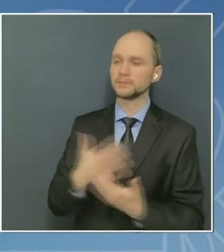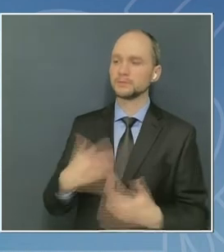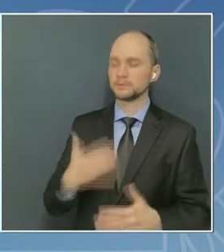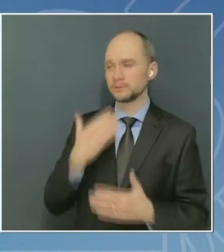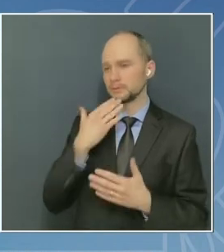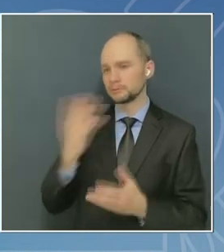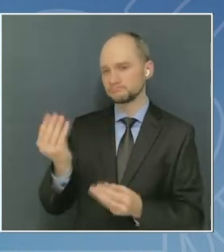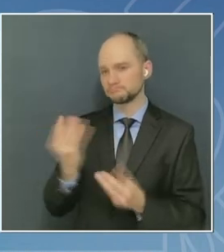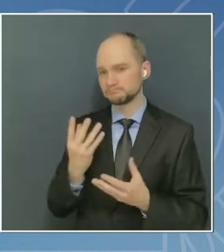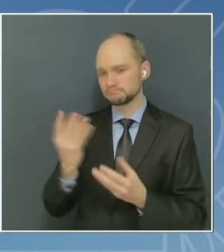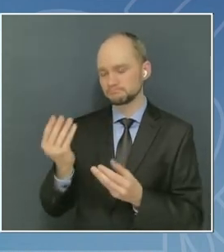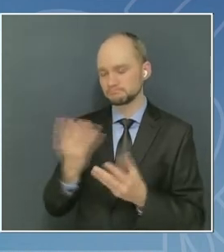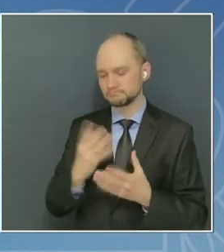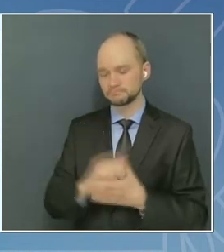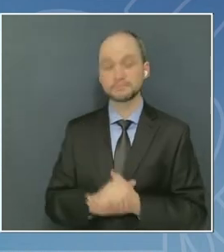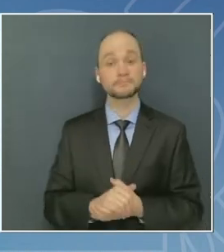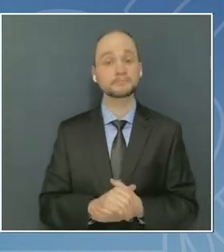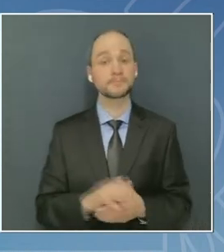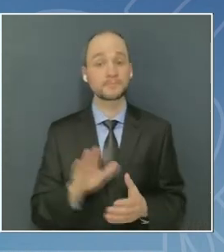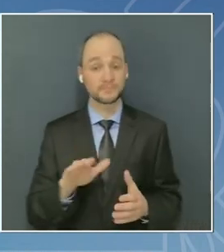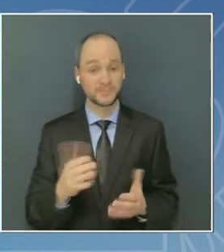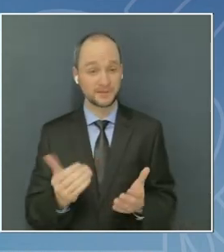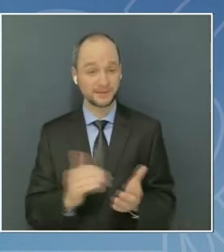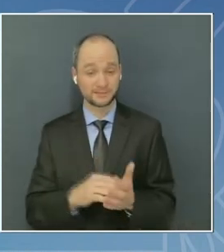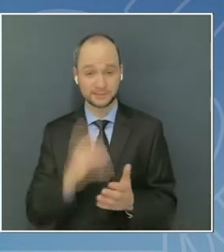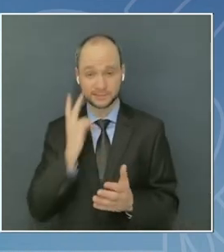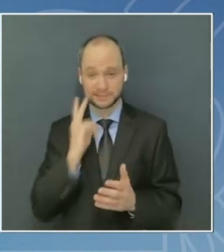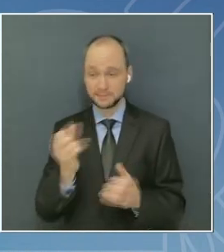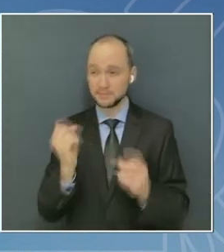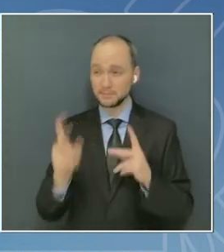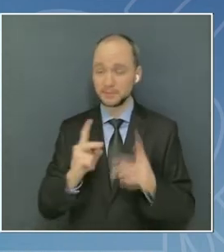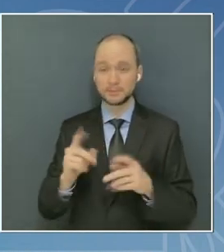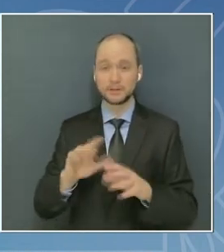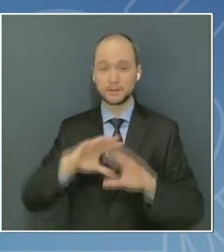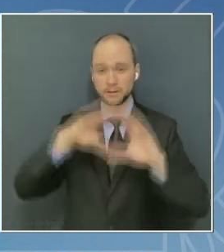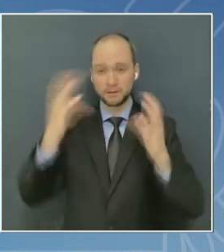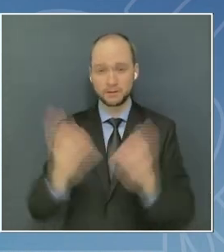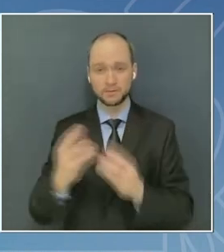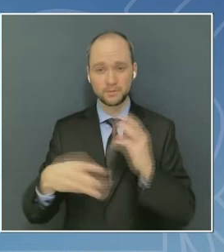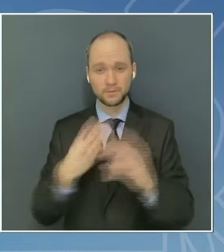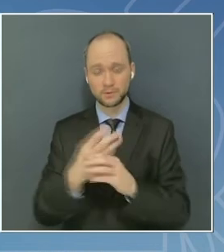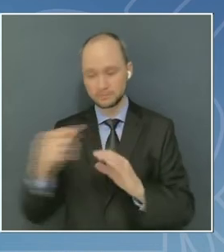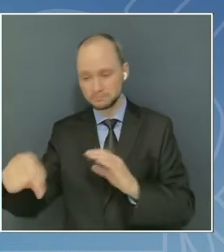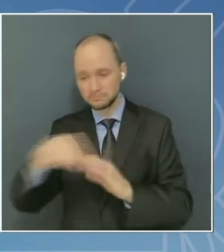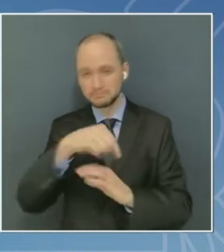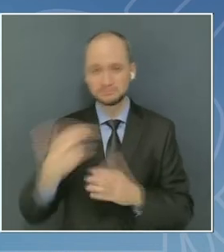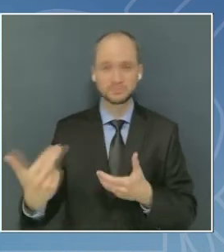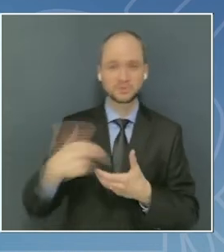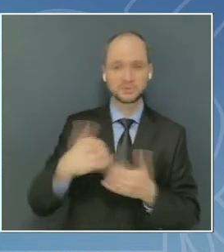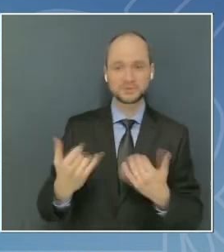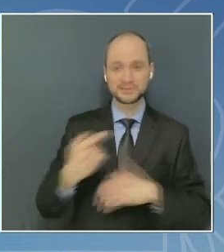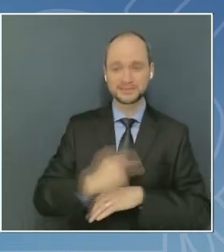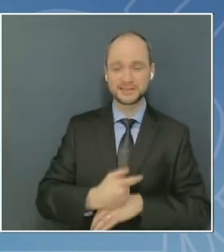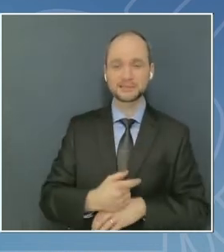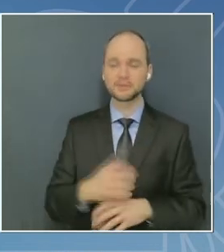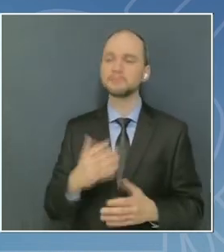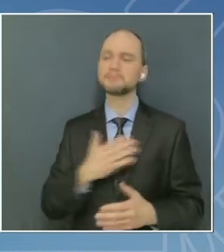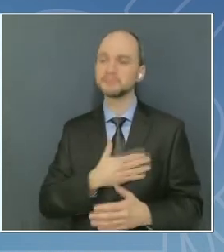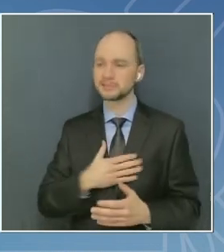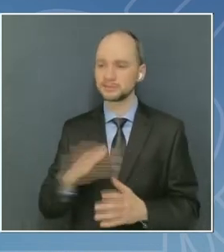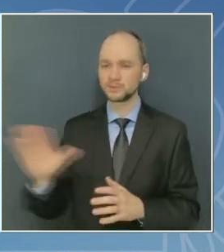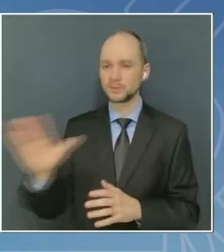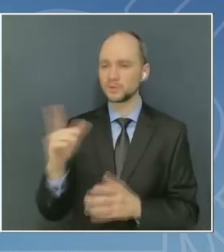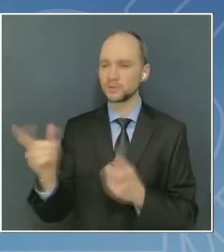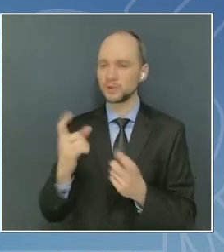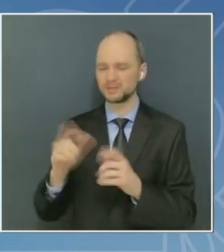Again, we have a lot of people joining us from around the world. We want to hear from you. Please continue to put questions